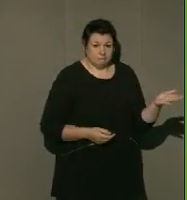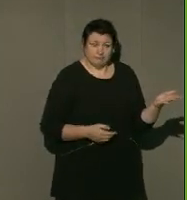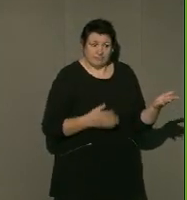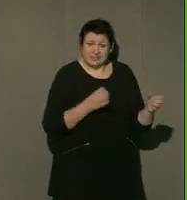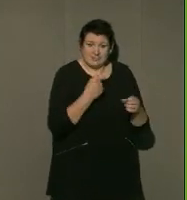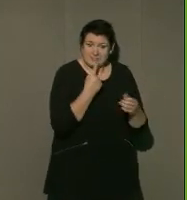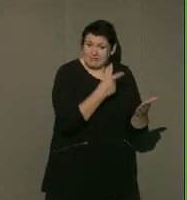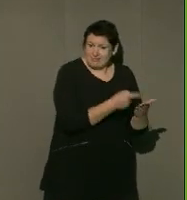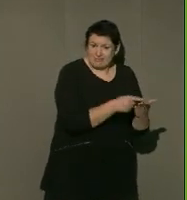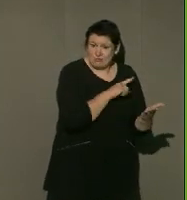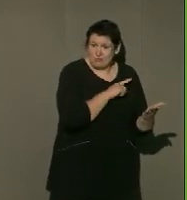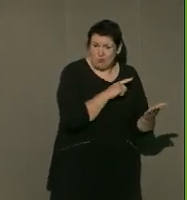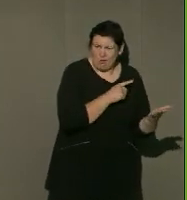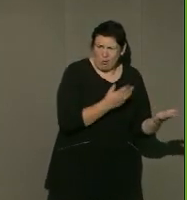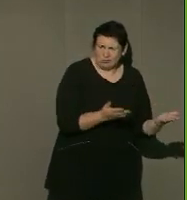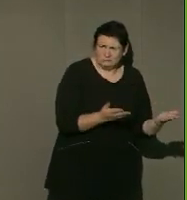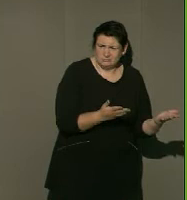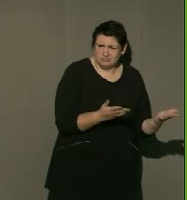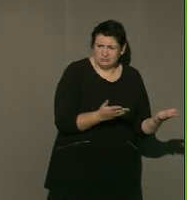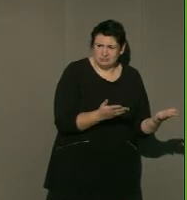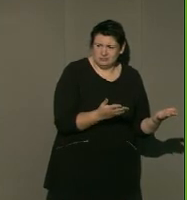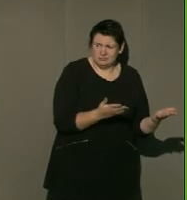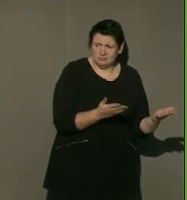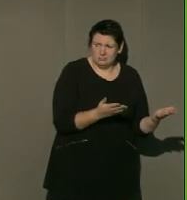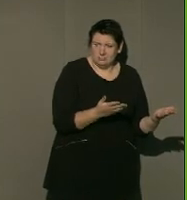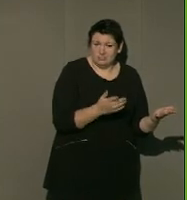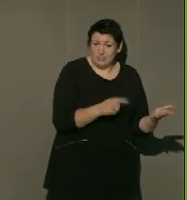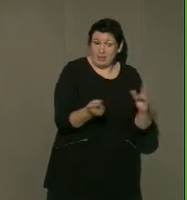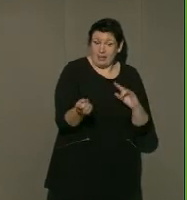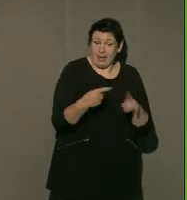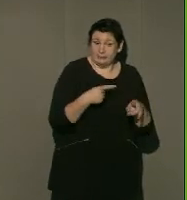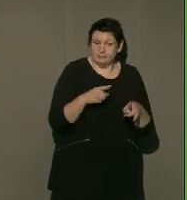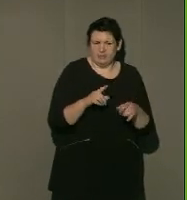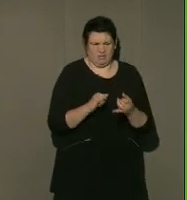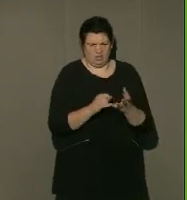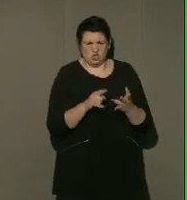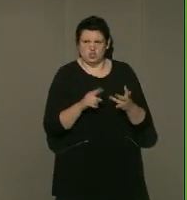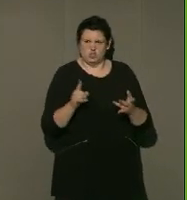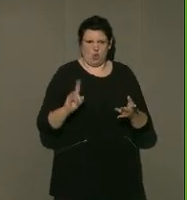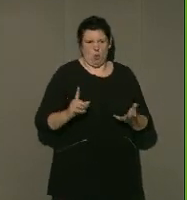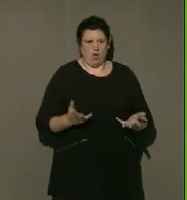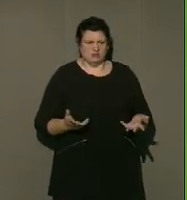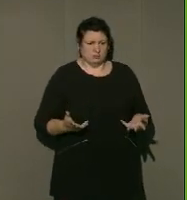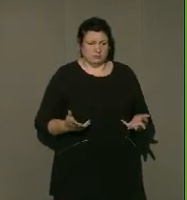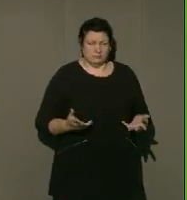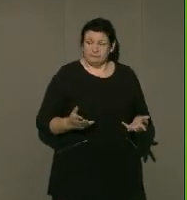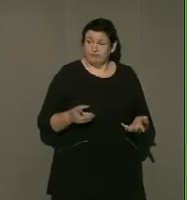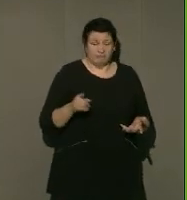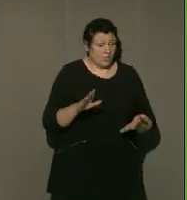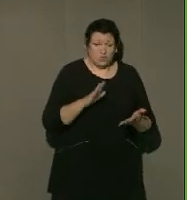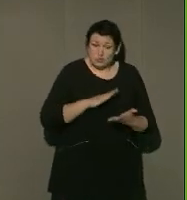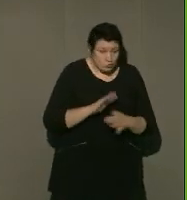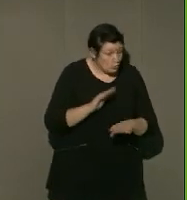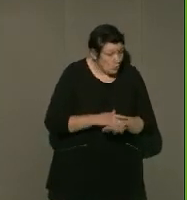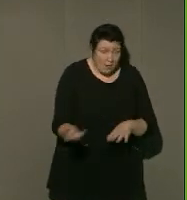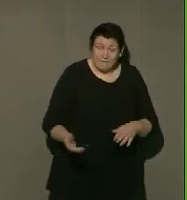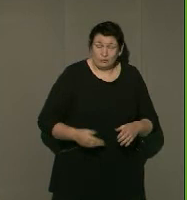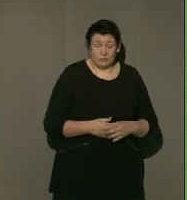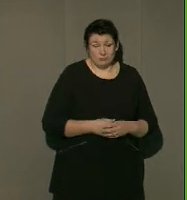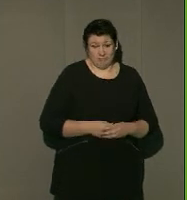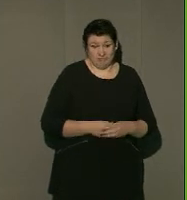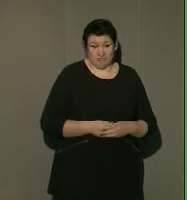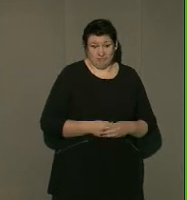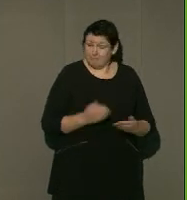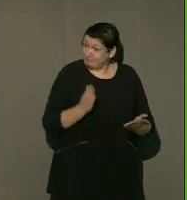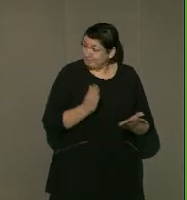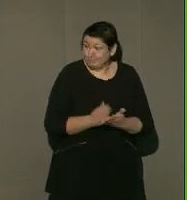don't, and this is the answer to the so what point, the reason we don't is that we don't have to. We are a political